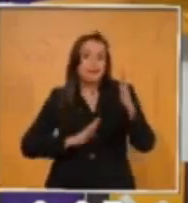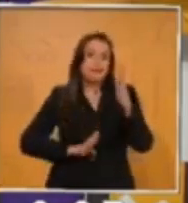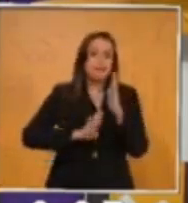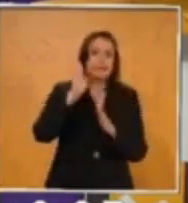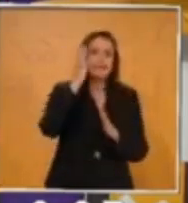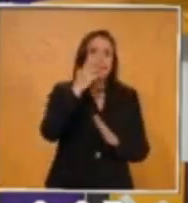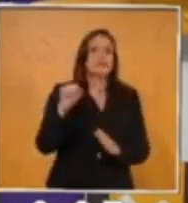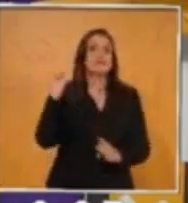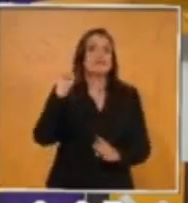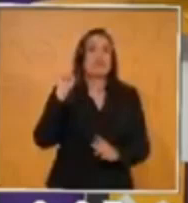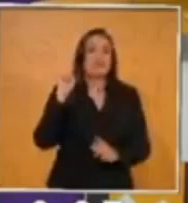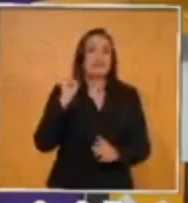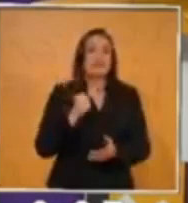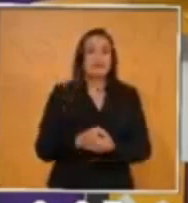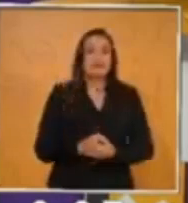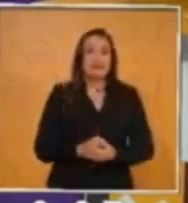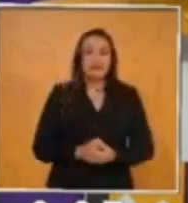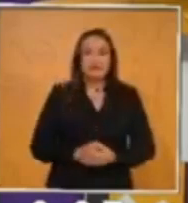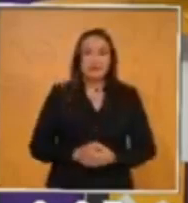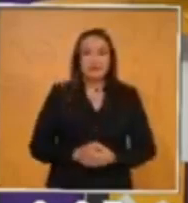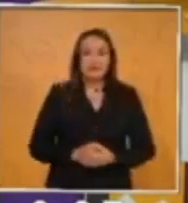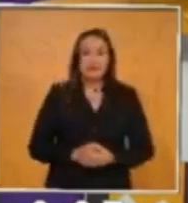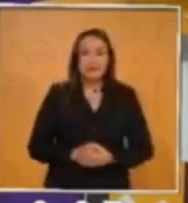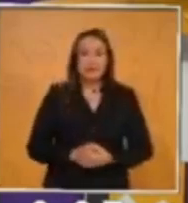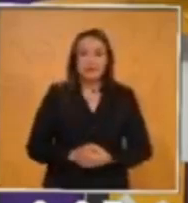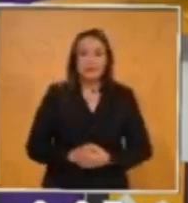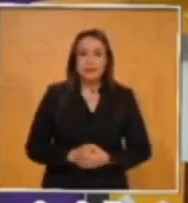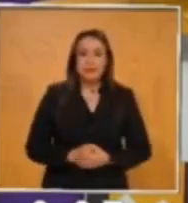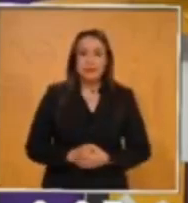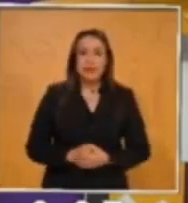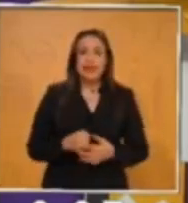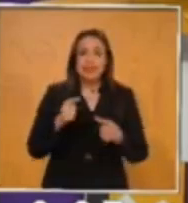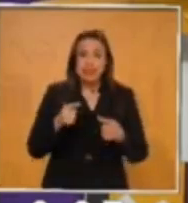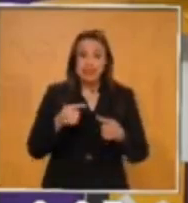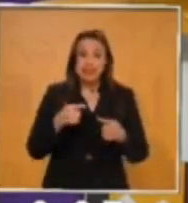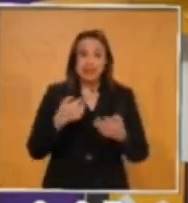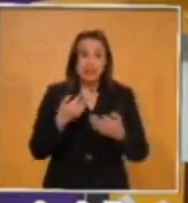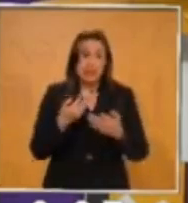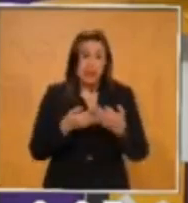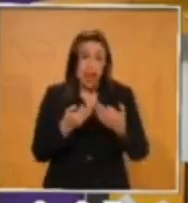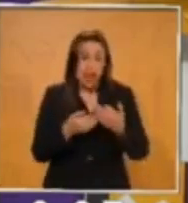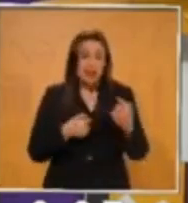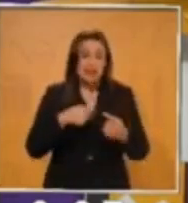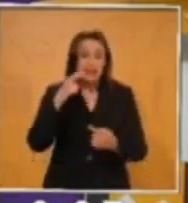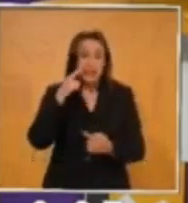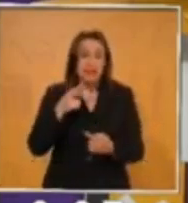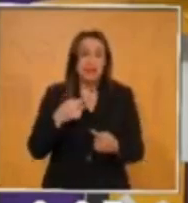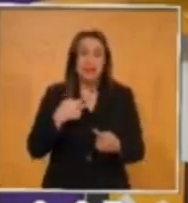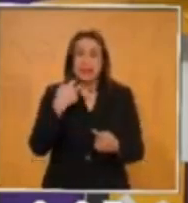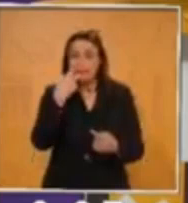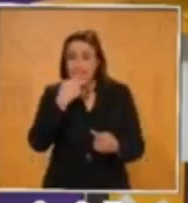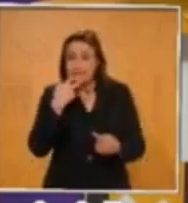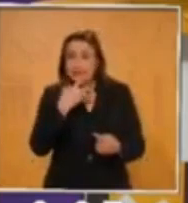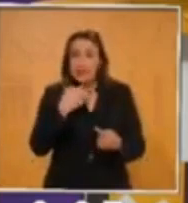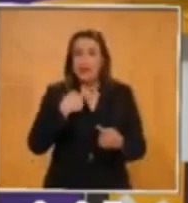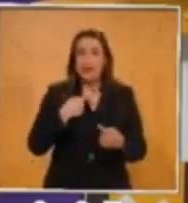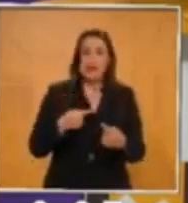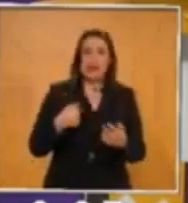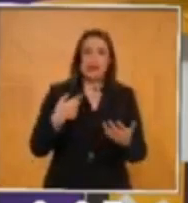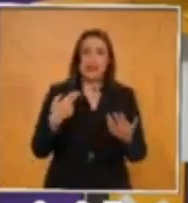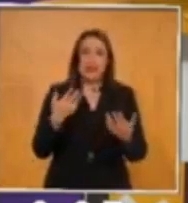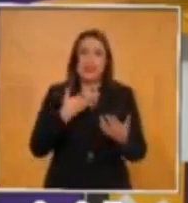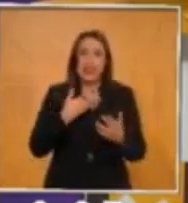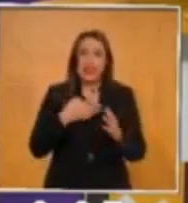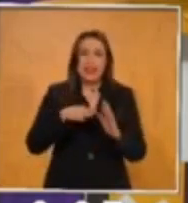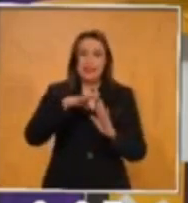if I want to increase my fluency, if I want to get my pronunciation